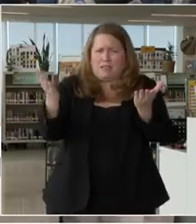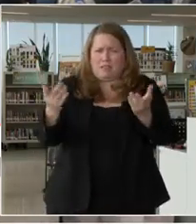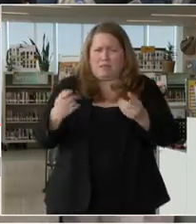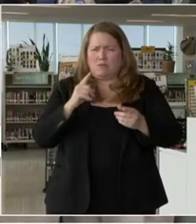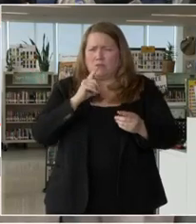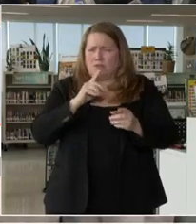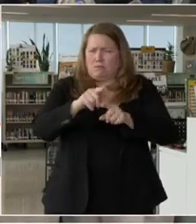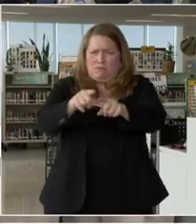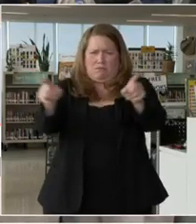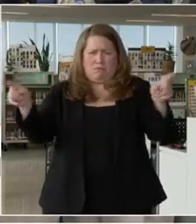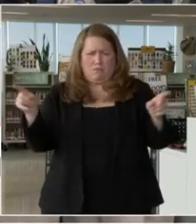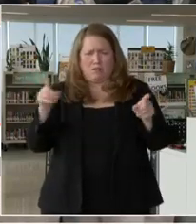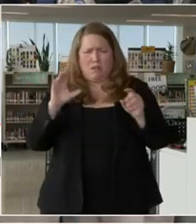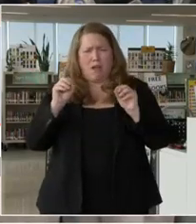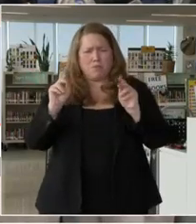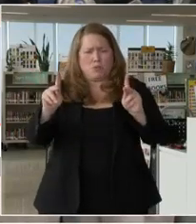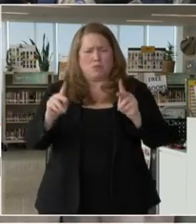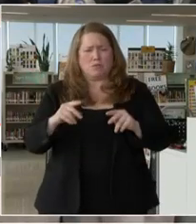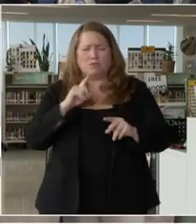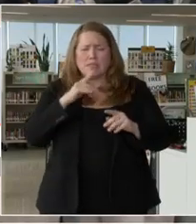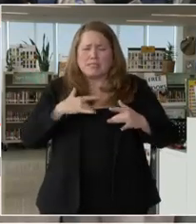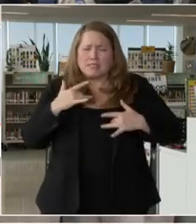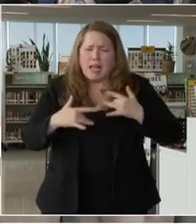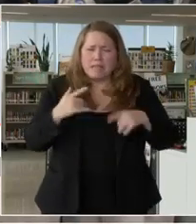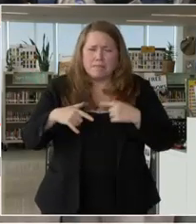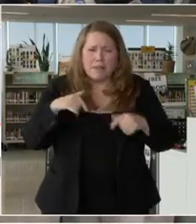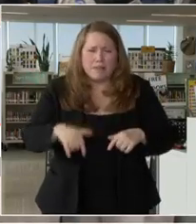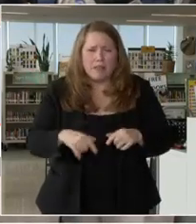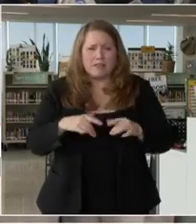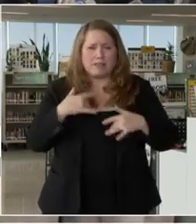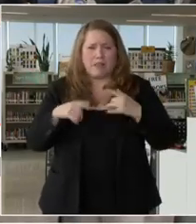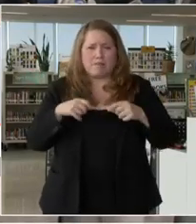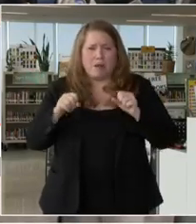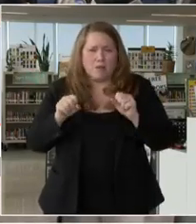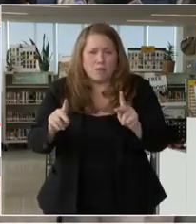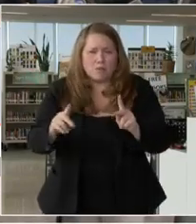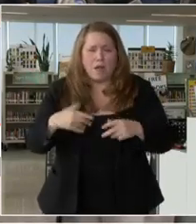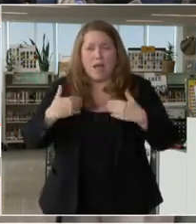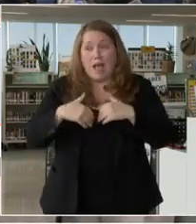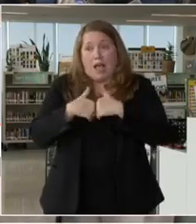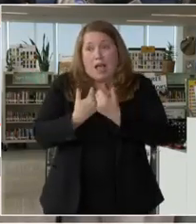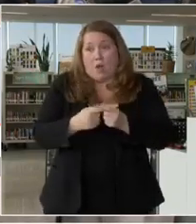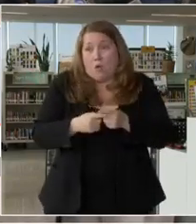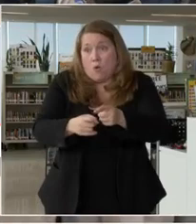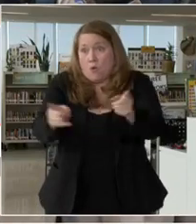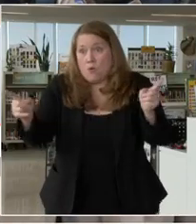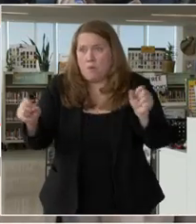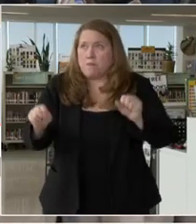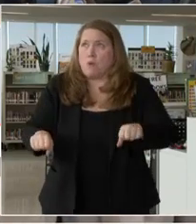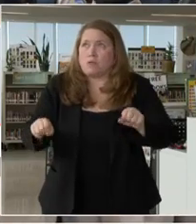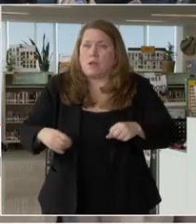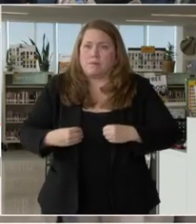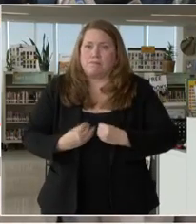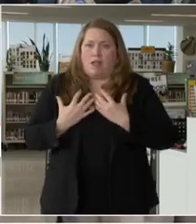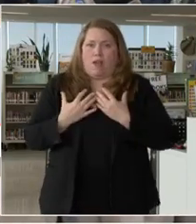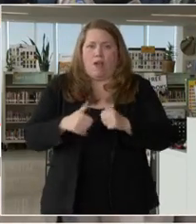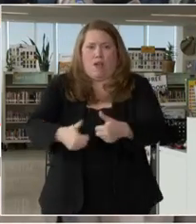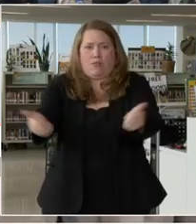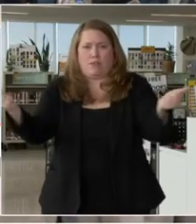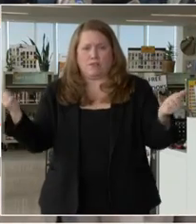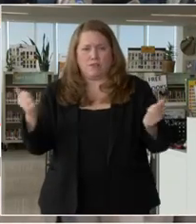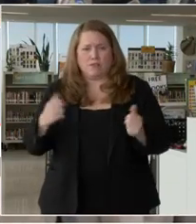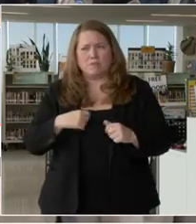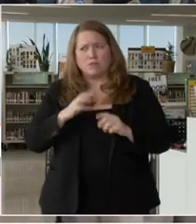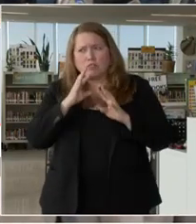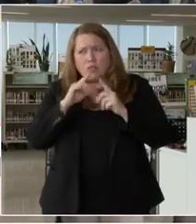how your lives are going to be changed as a result of this, how you are going to inspire other young people who look just like you, who talk like you, who